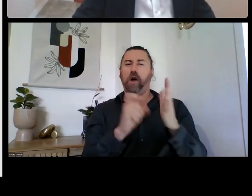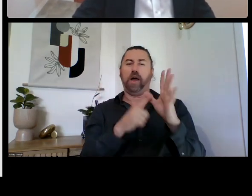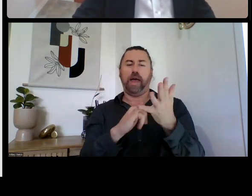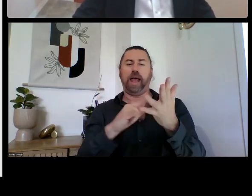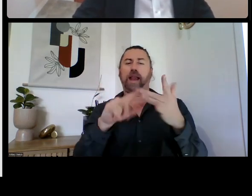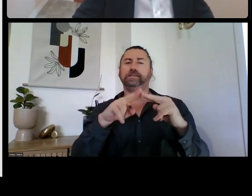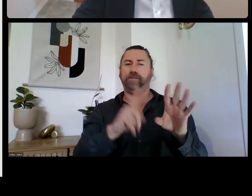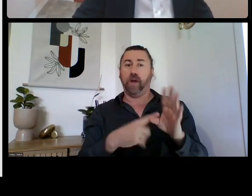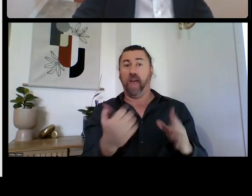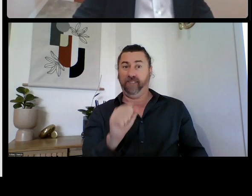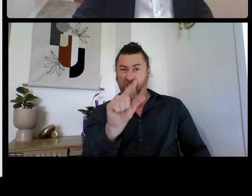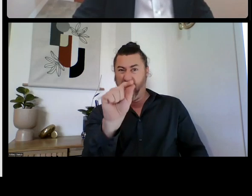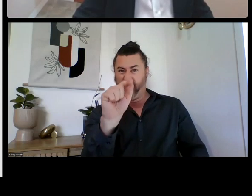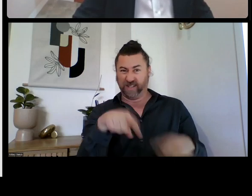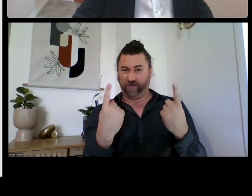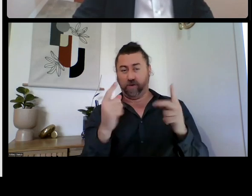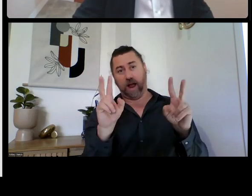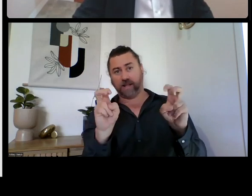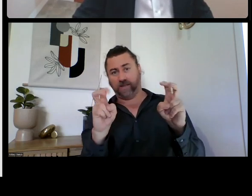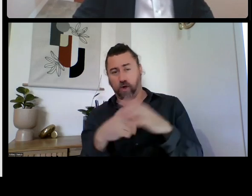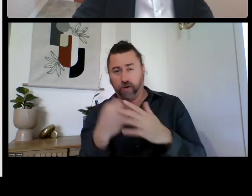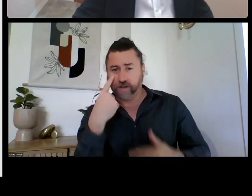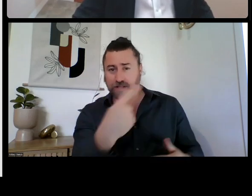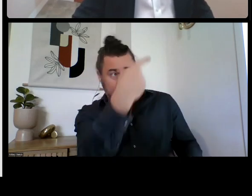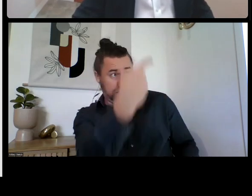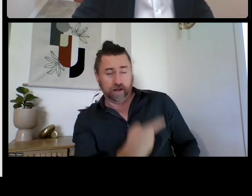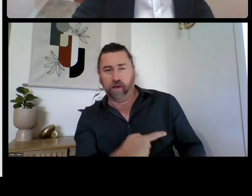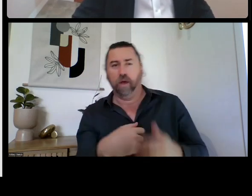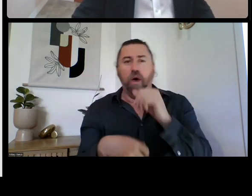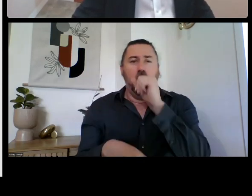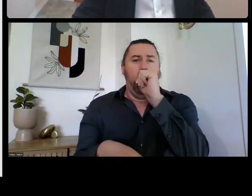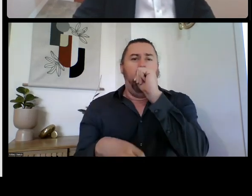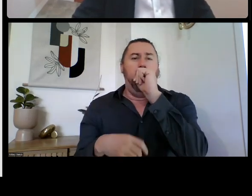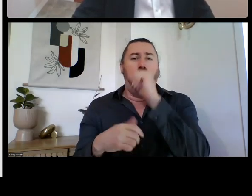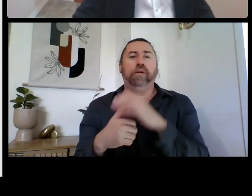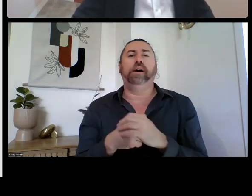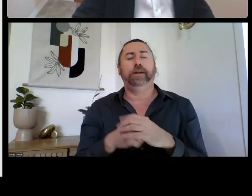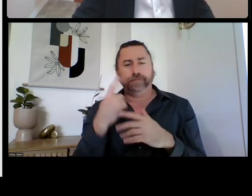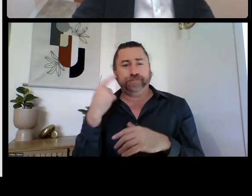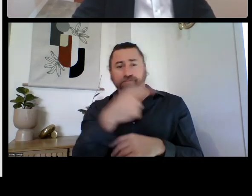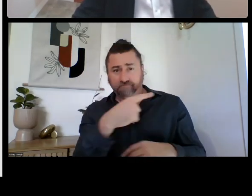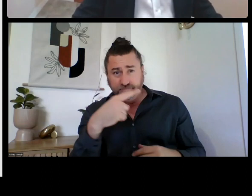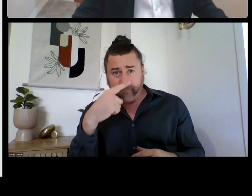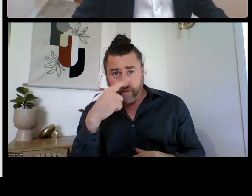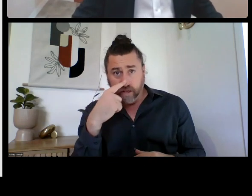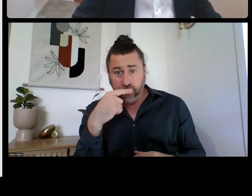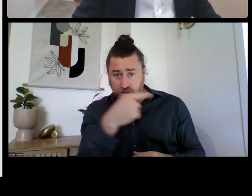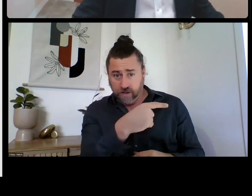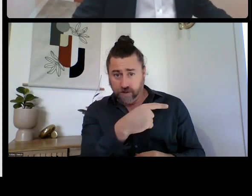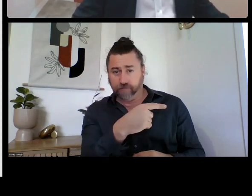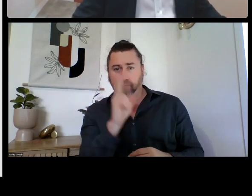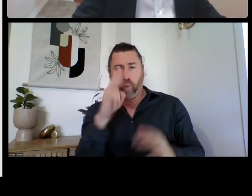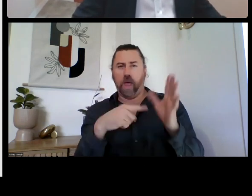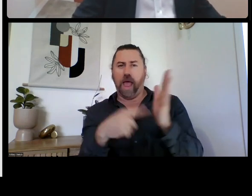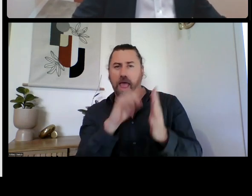11 classifications that are up on this slide. Broadly speaking, it groups people according to firstly their